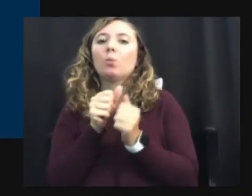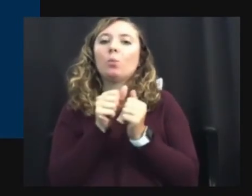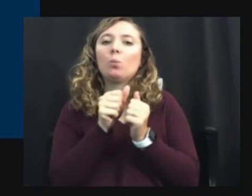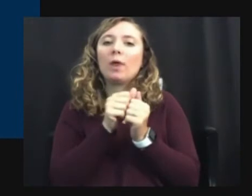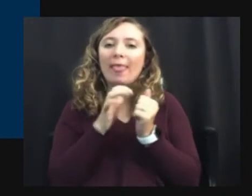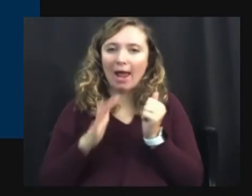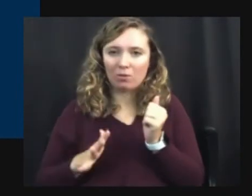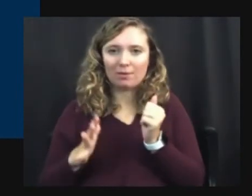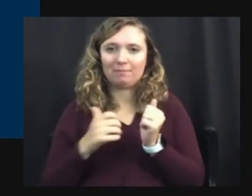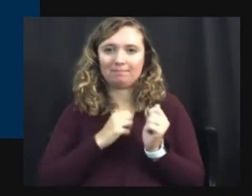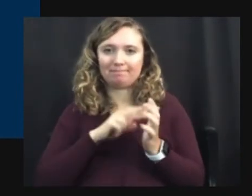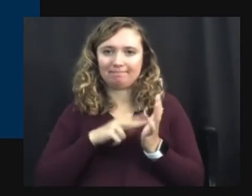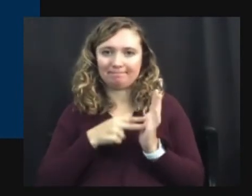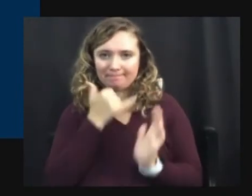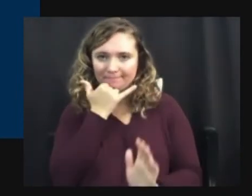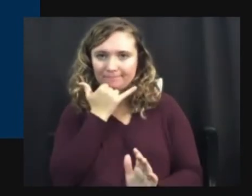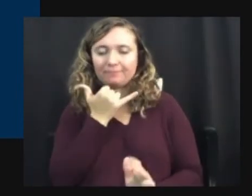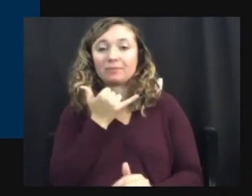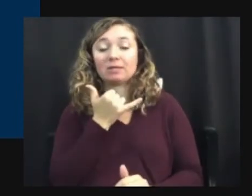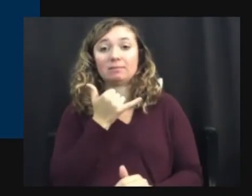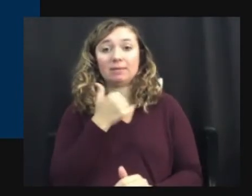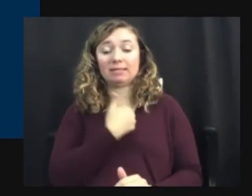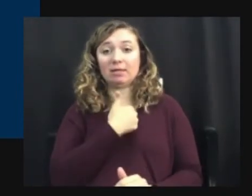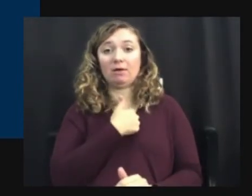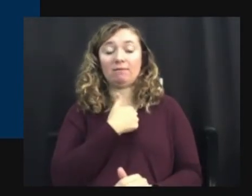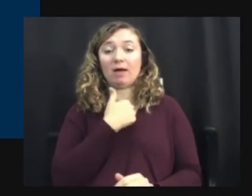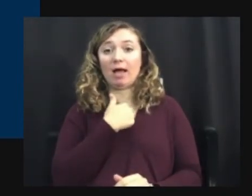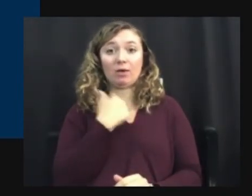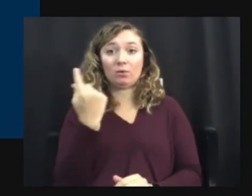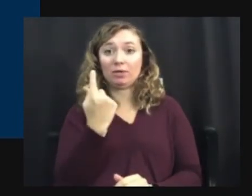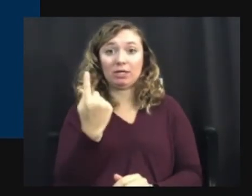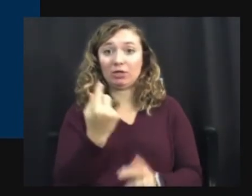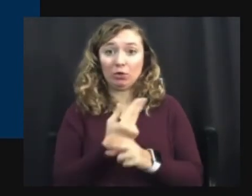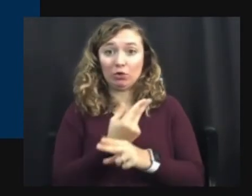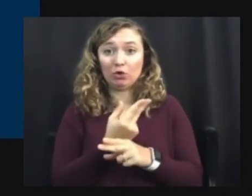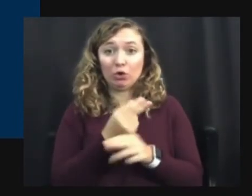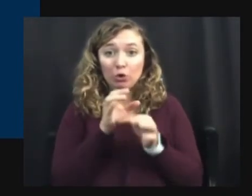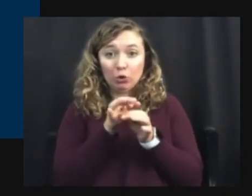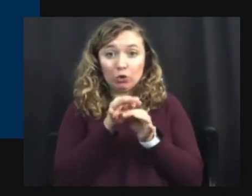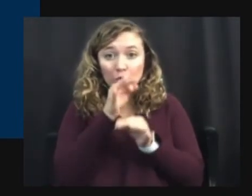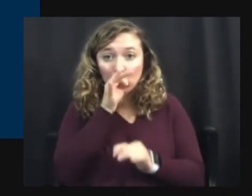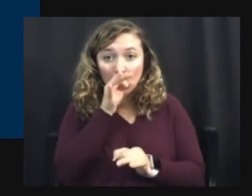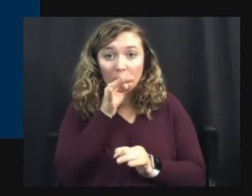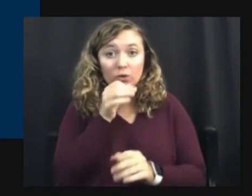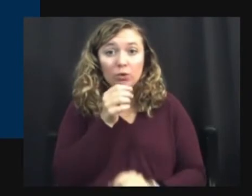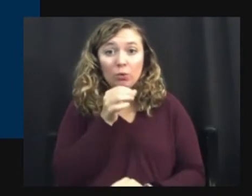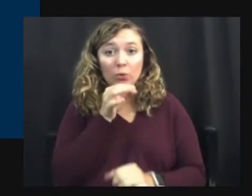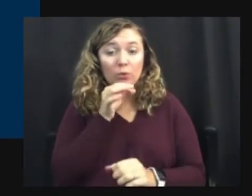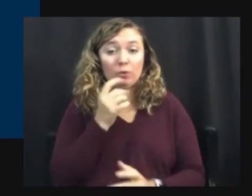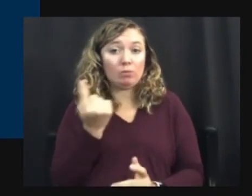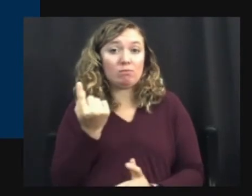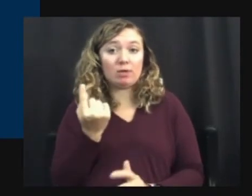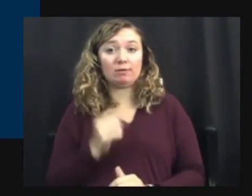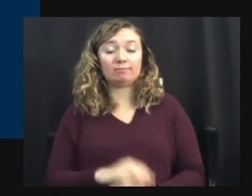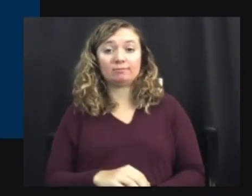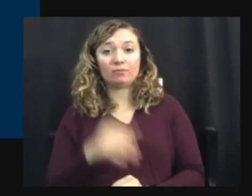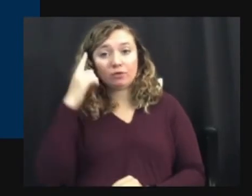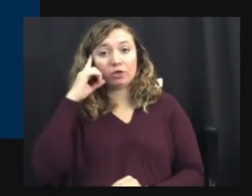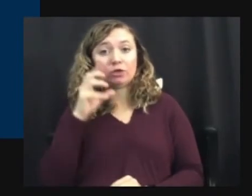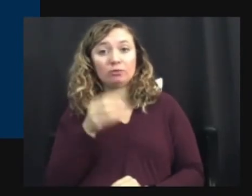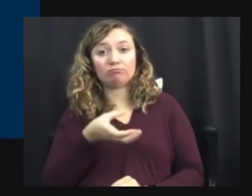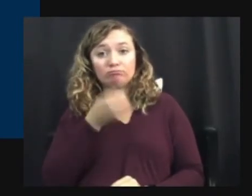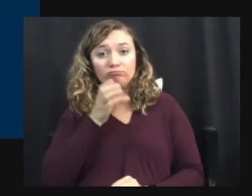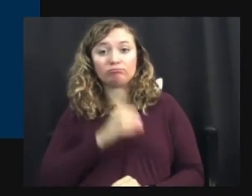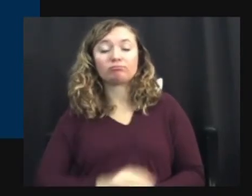can't either. I just use straws. That was a thing that someone said, a